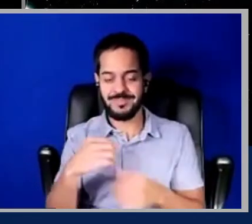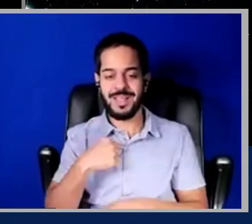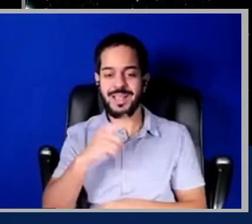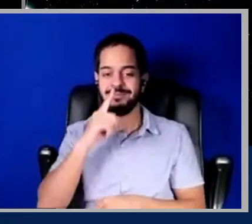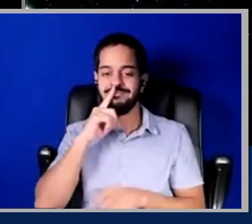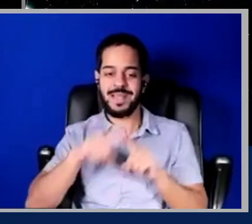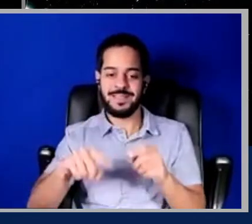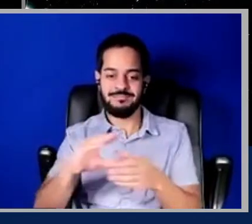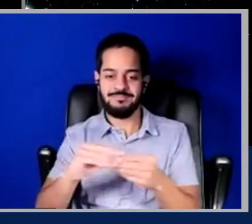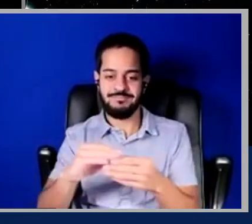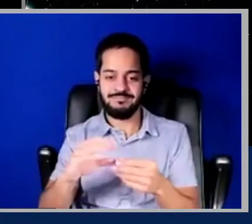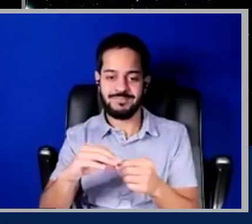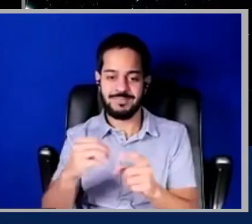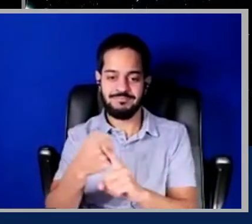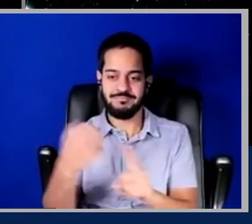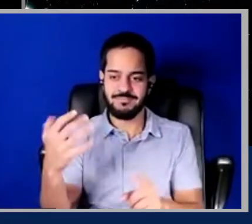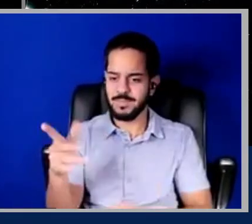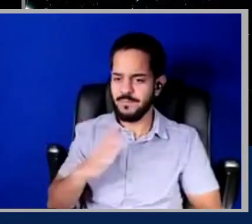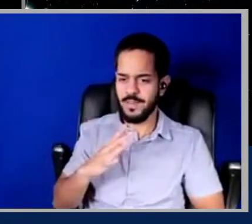So That's okay. That's okay.